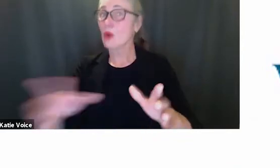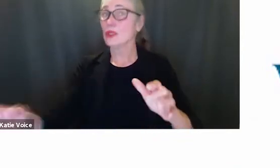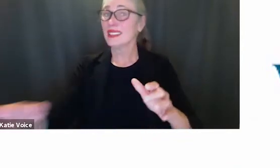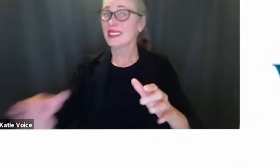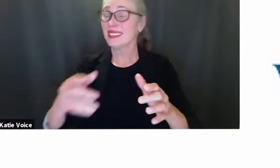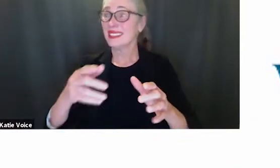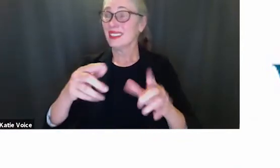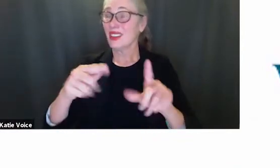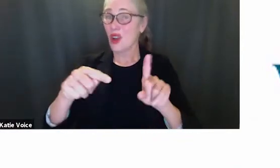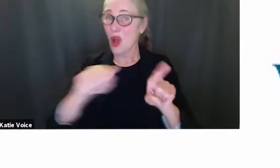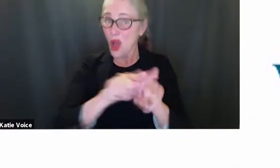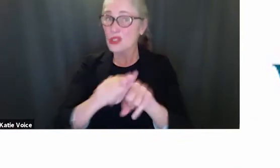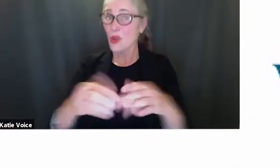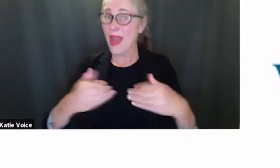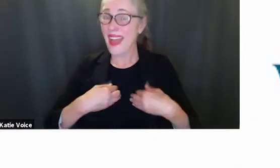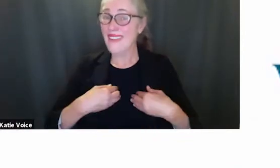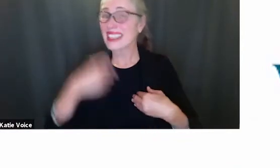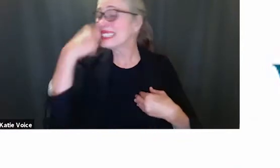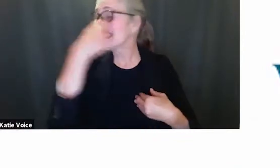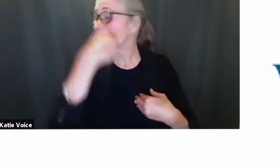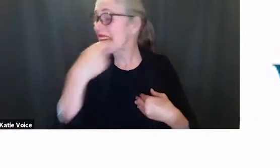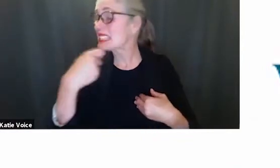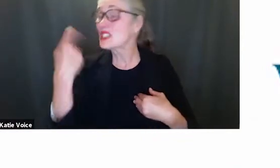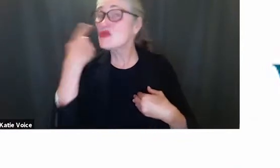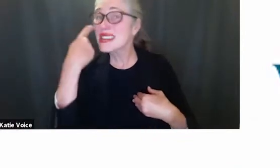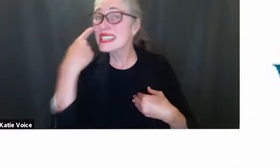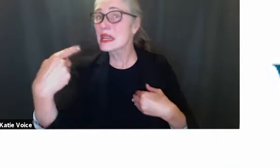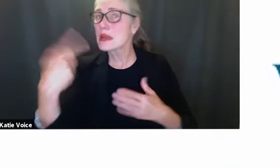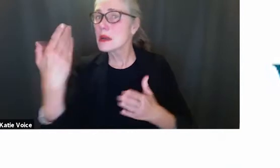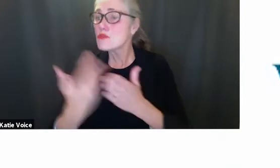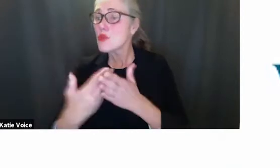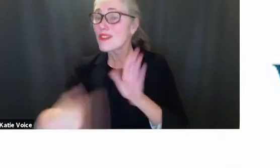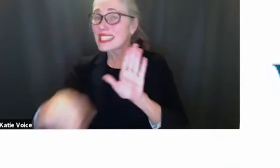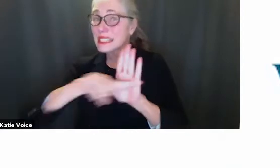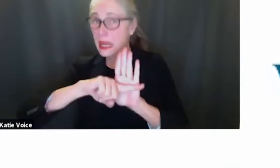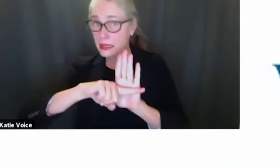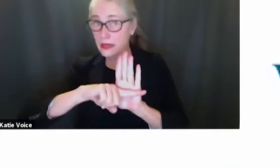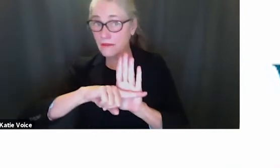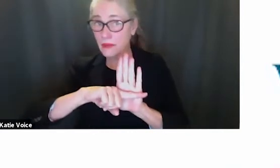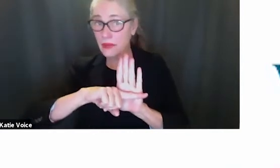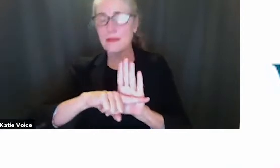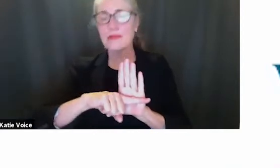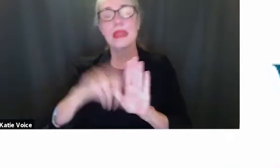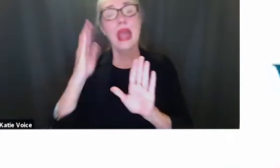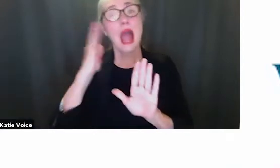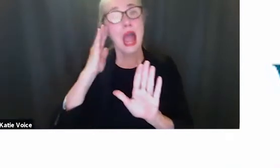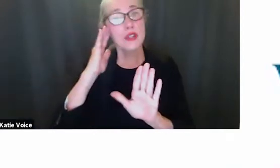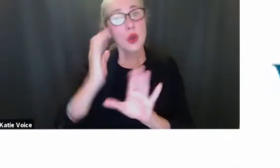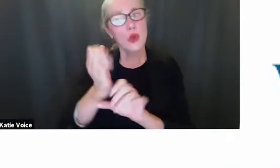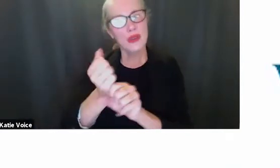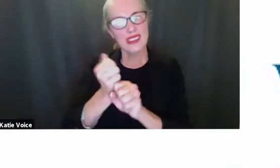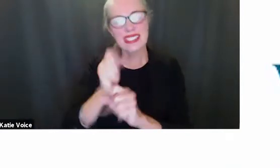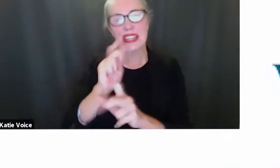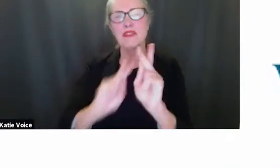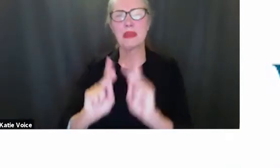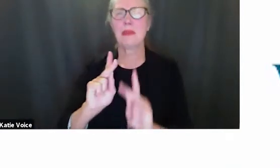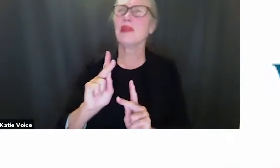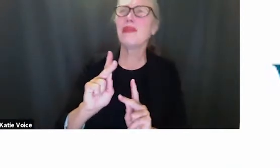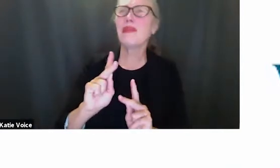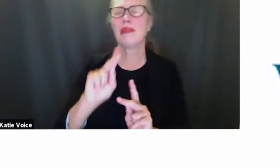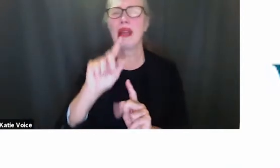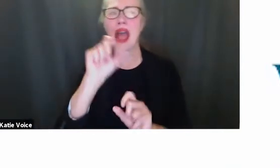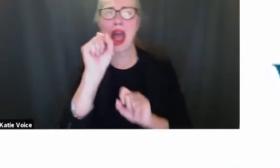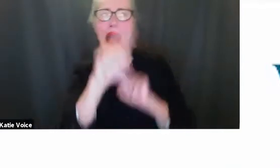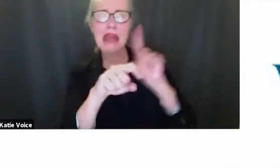test. And I know that we have received inquiries from